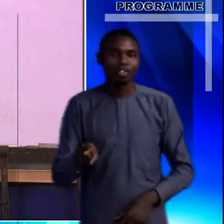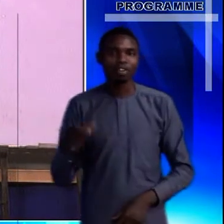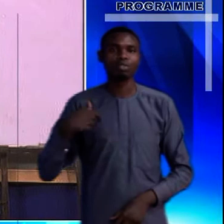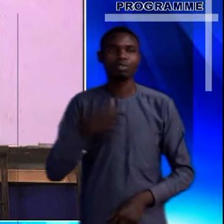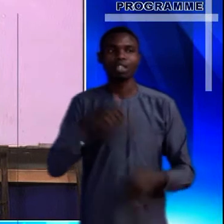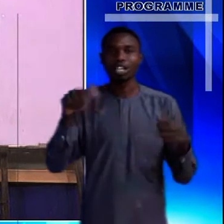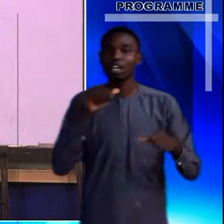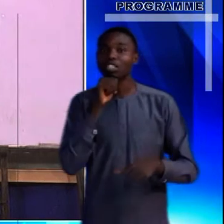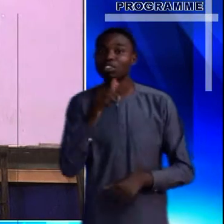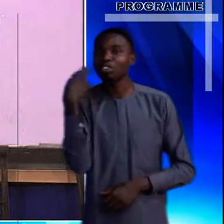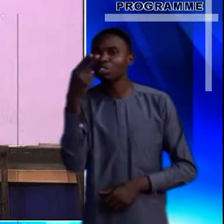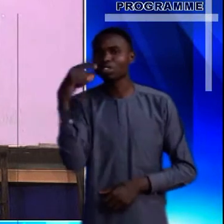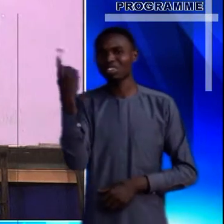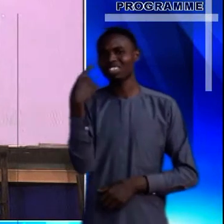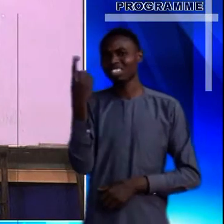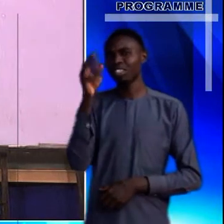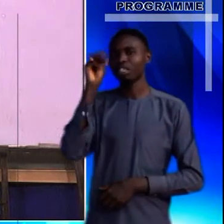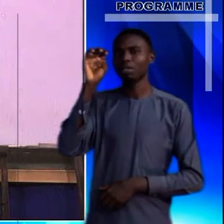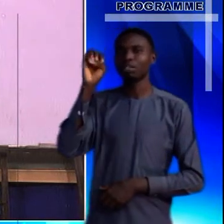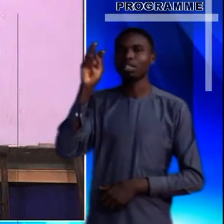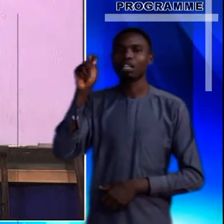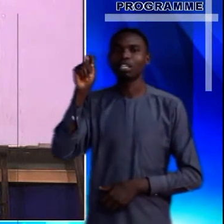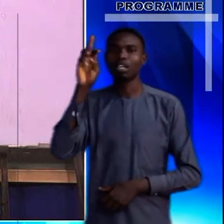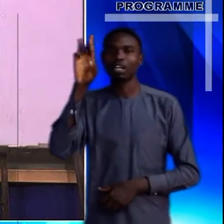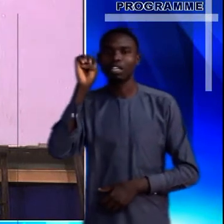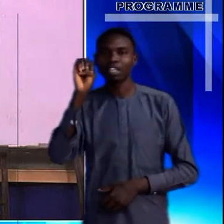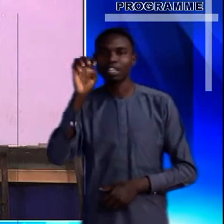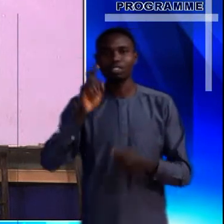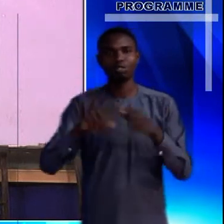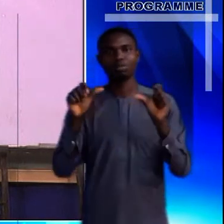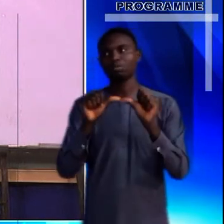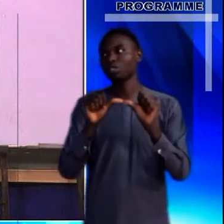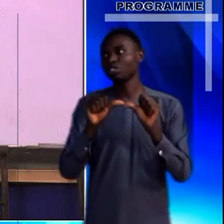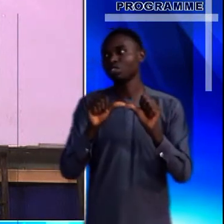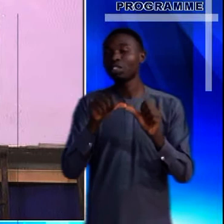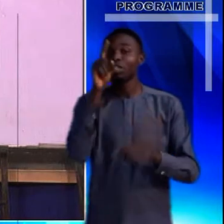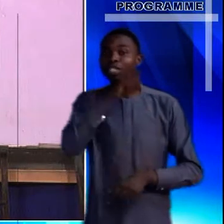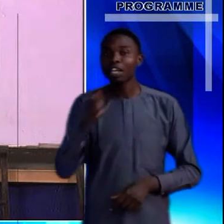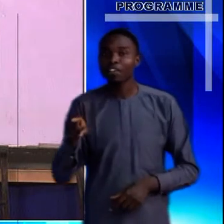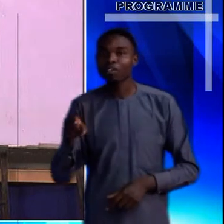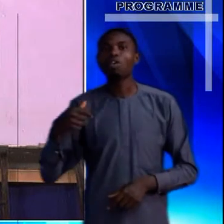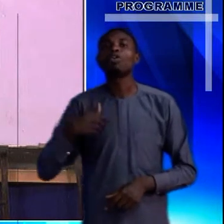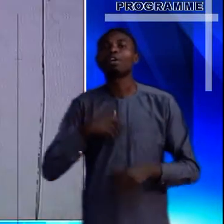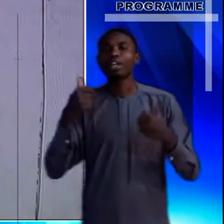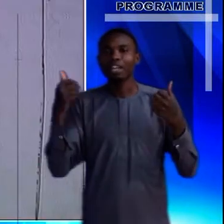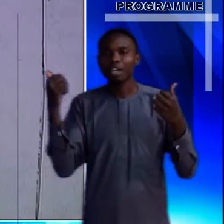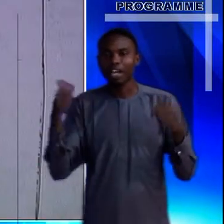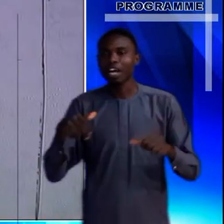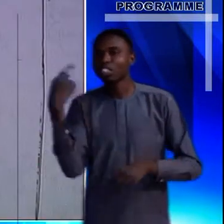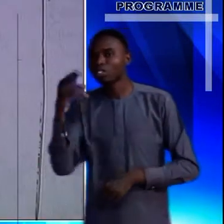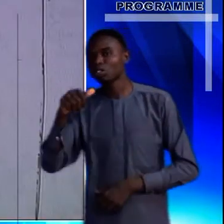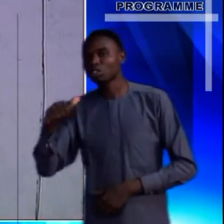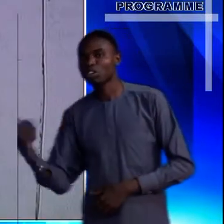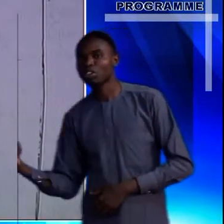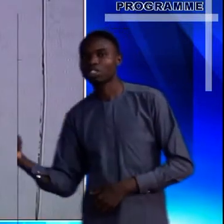length. Whereas we can use the other classifications of meters in measuring either